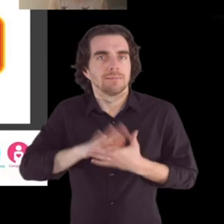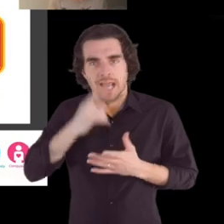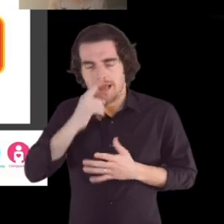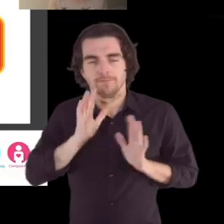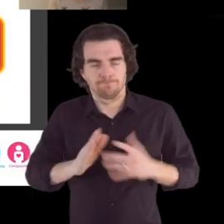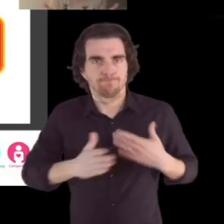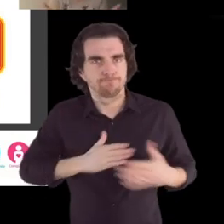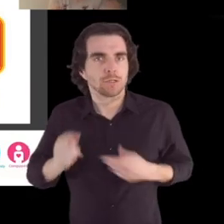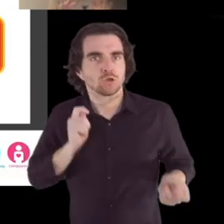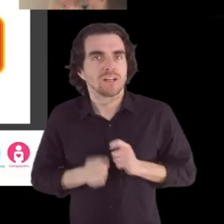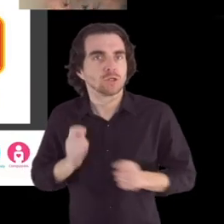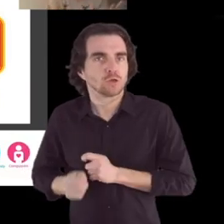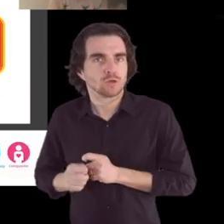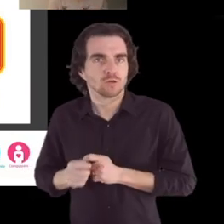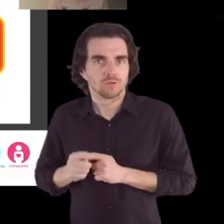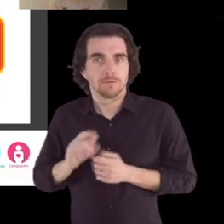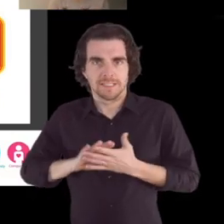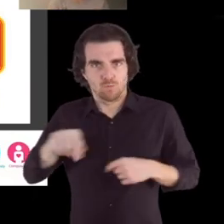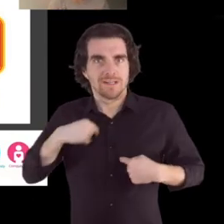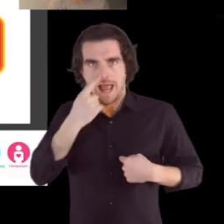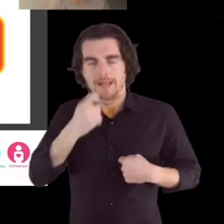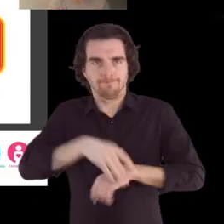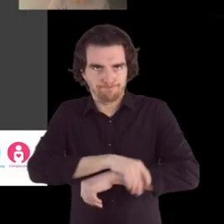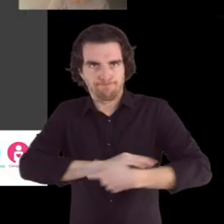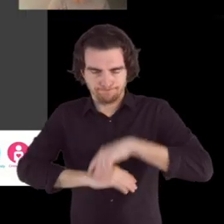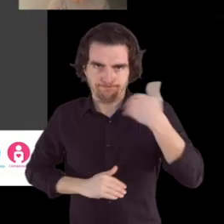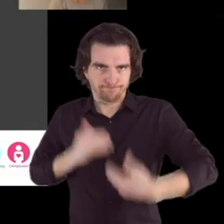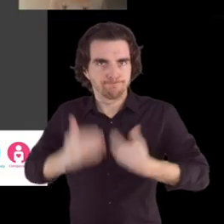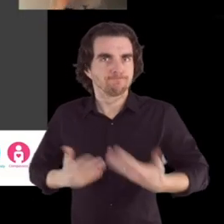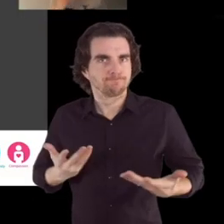something about? And the idea is that you can do something about all of them.